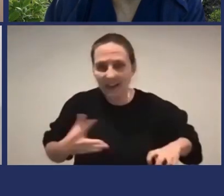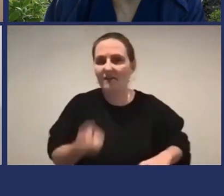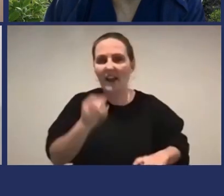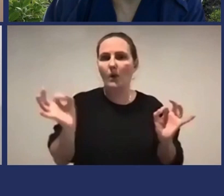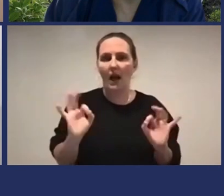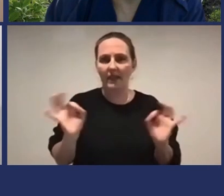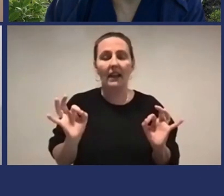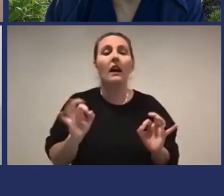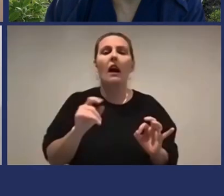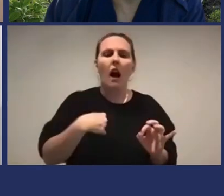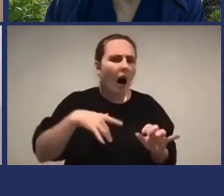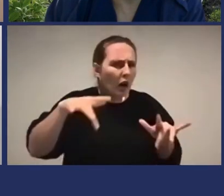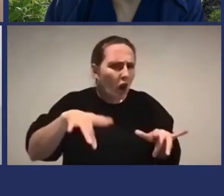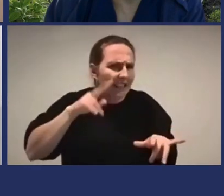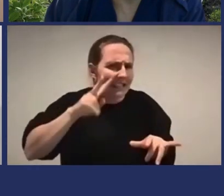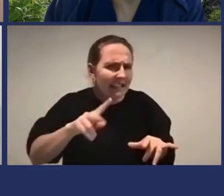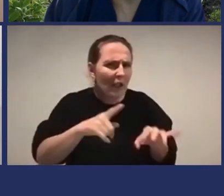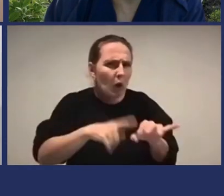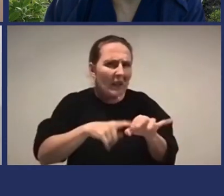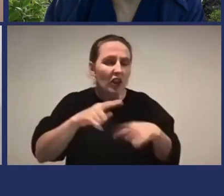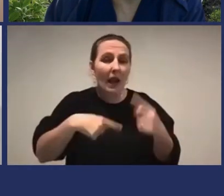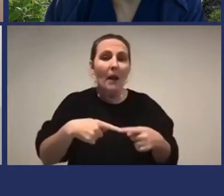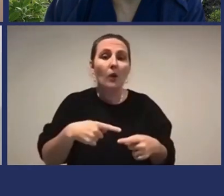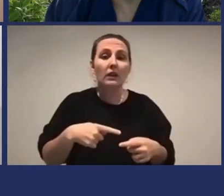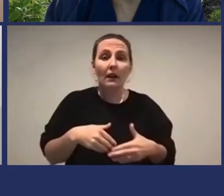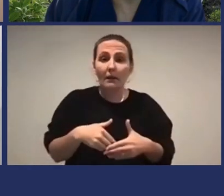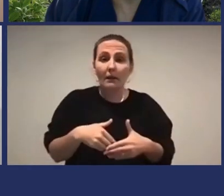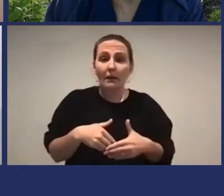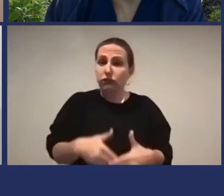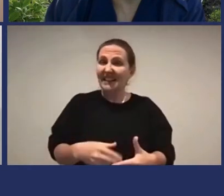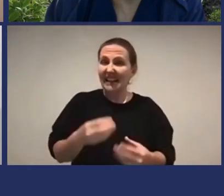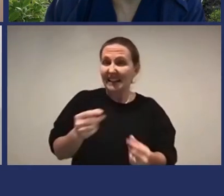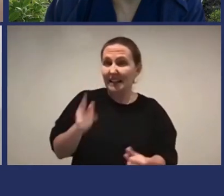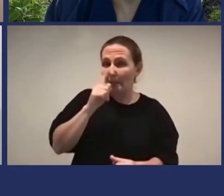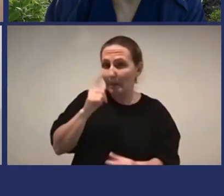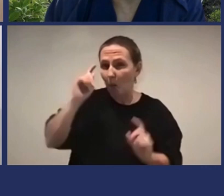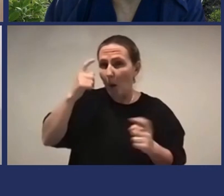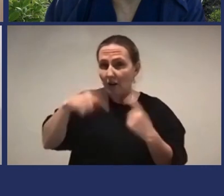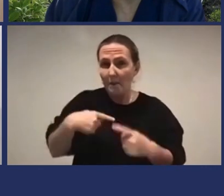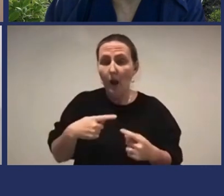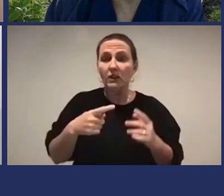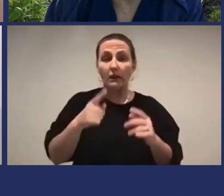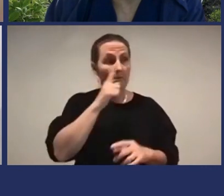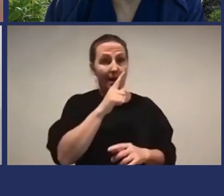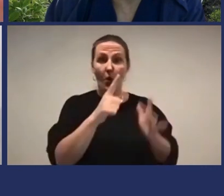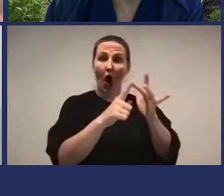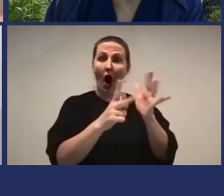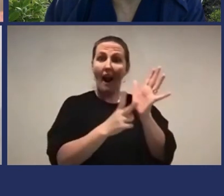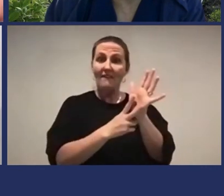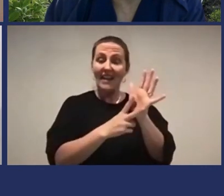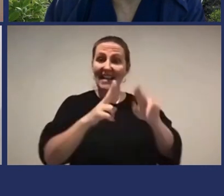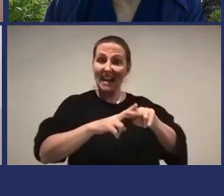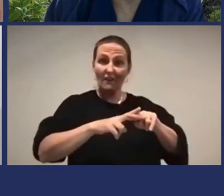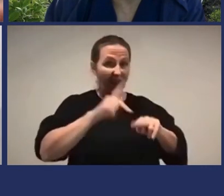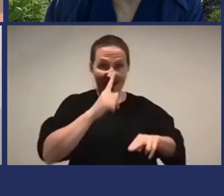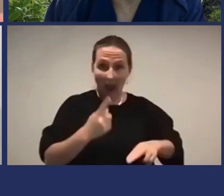know, they even studied the vaccine in couples undergoing IVF, and they didn't see any change to the couples.